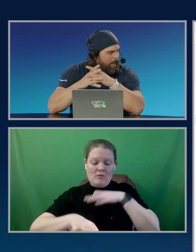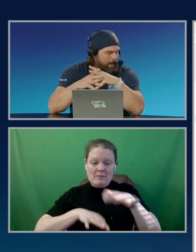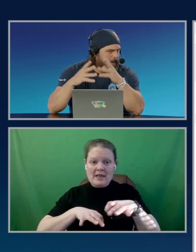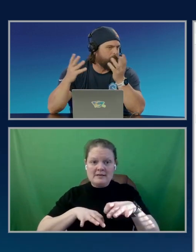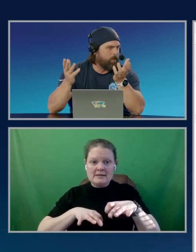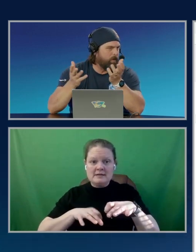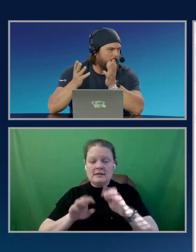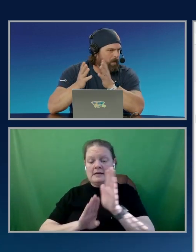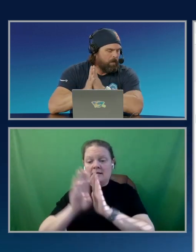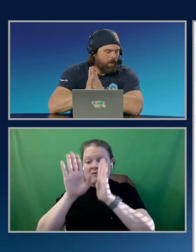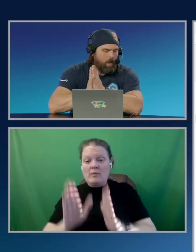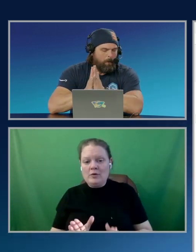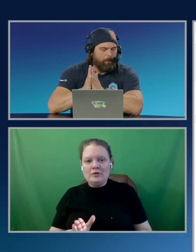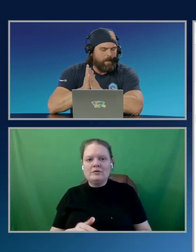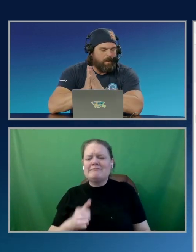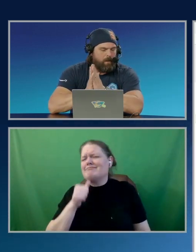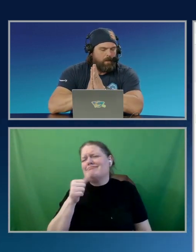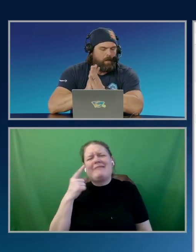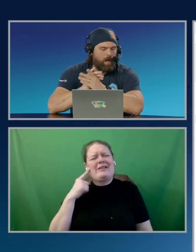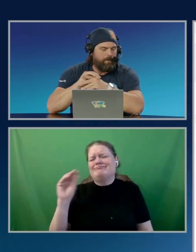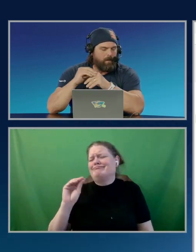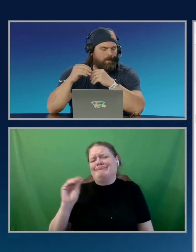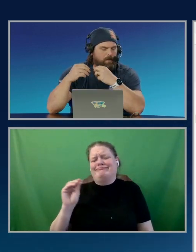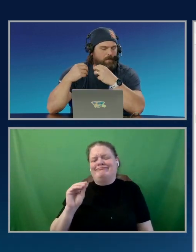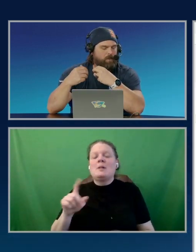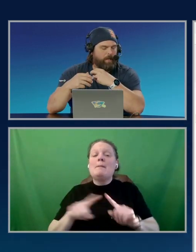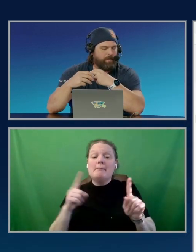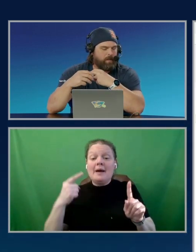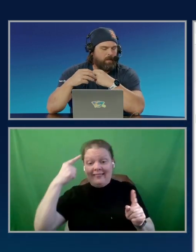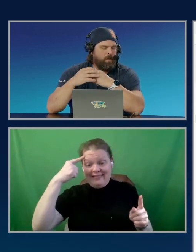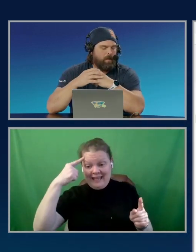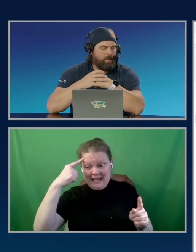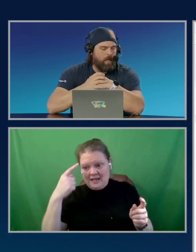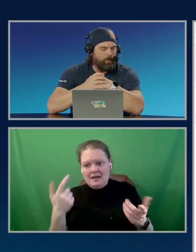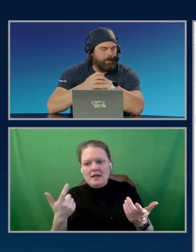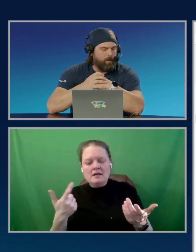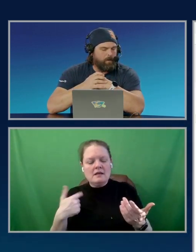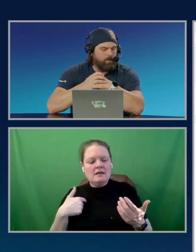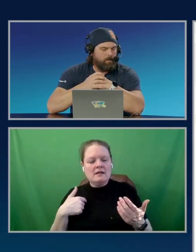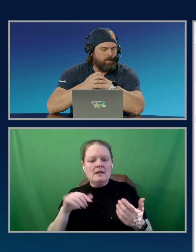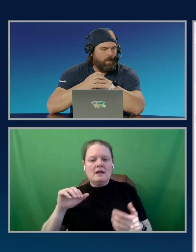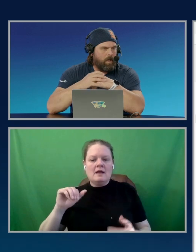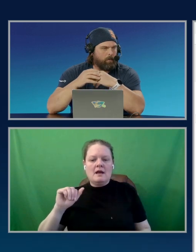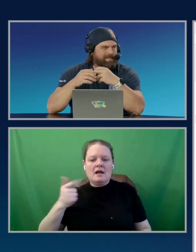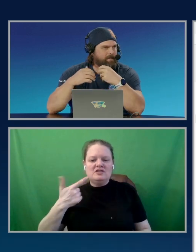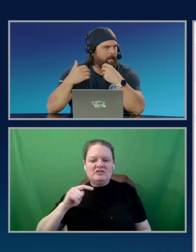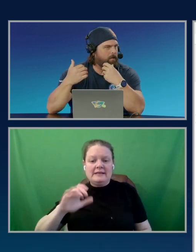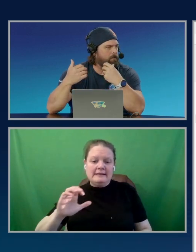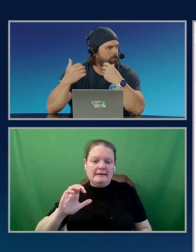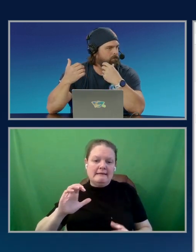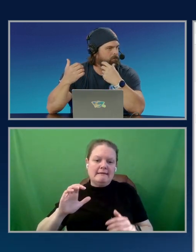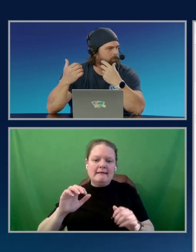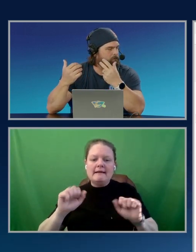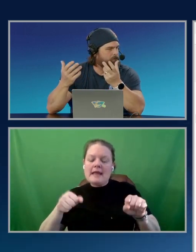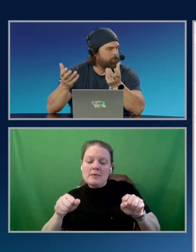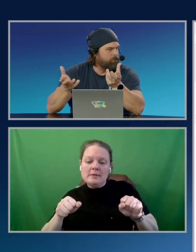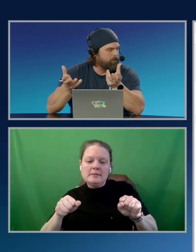developers? And I don't think we are, but I think these agentic capabilities help